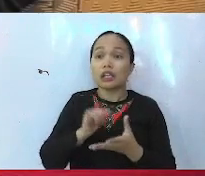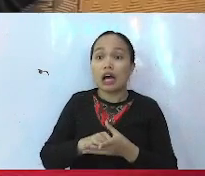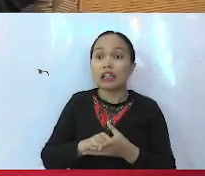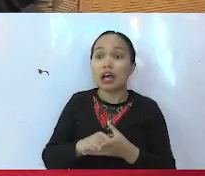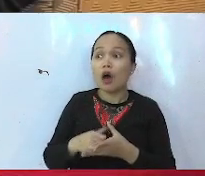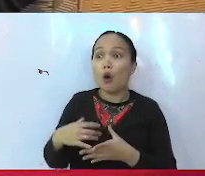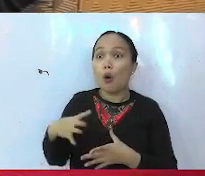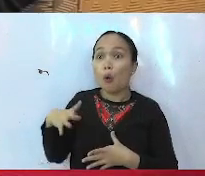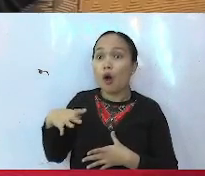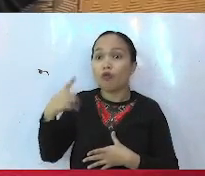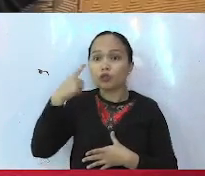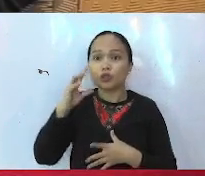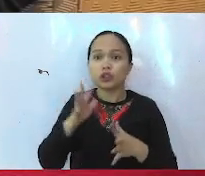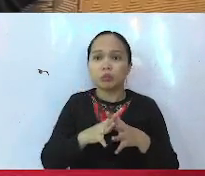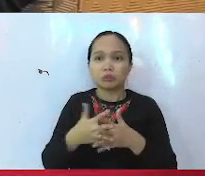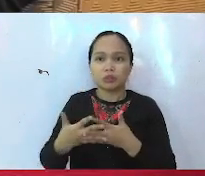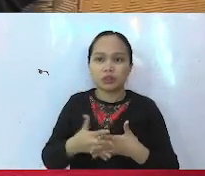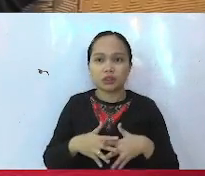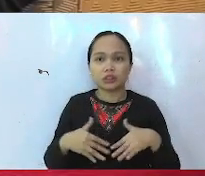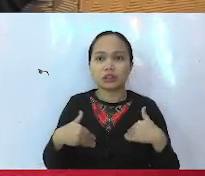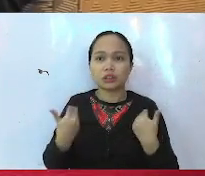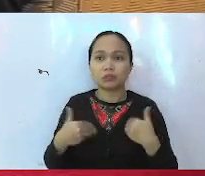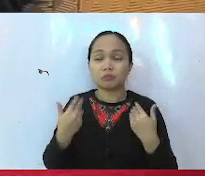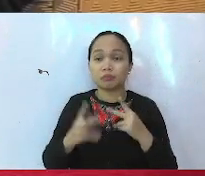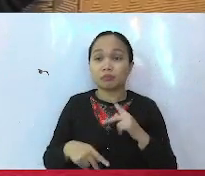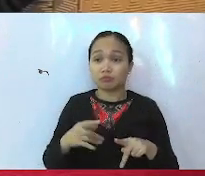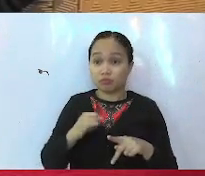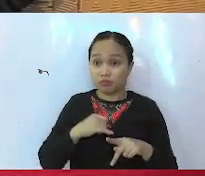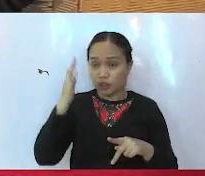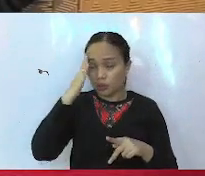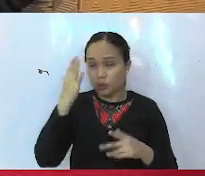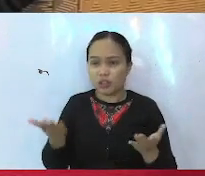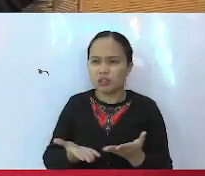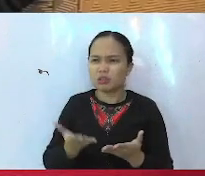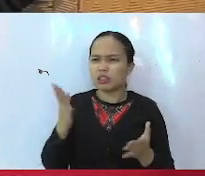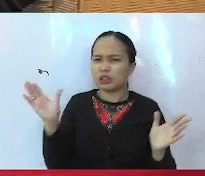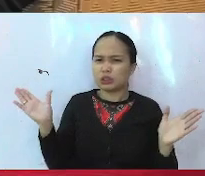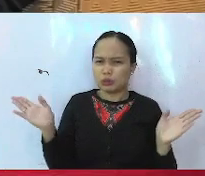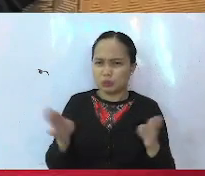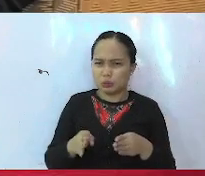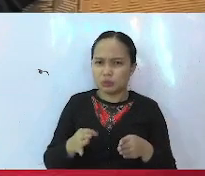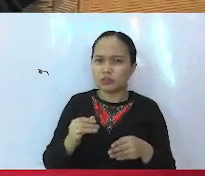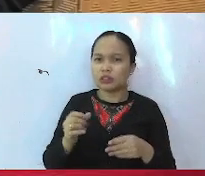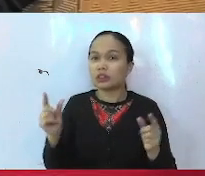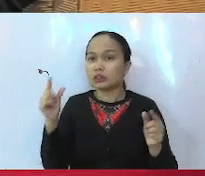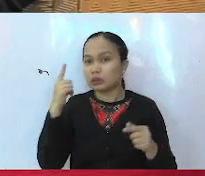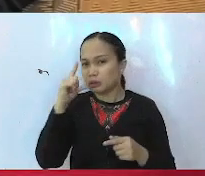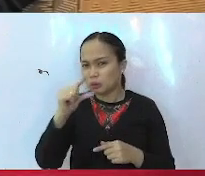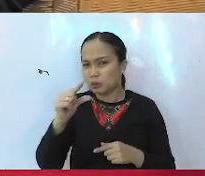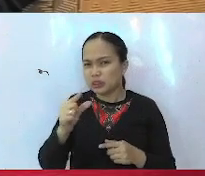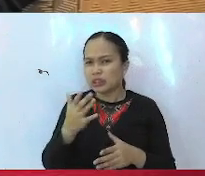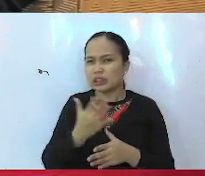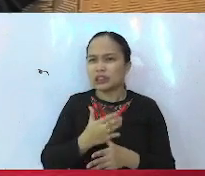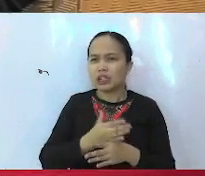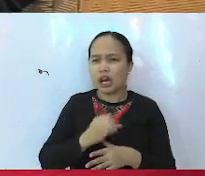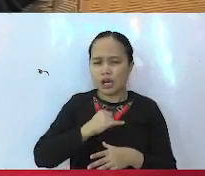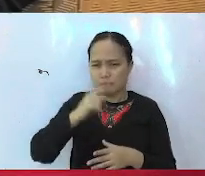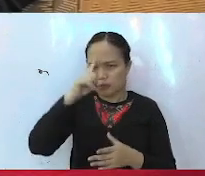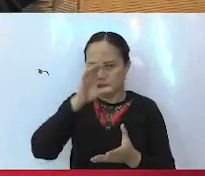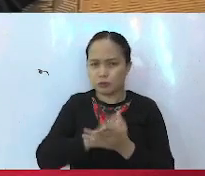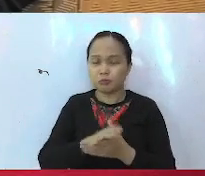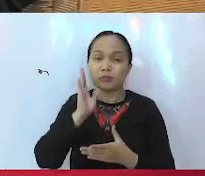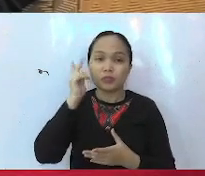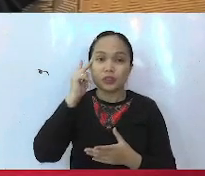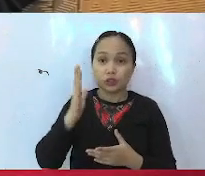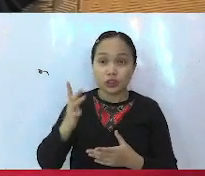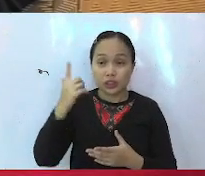Yeah. I know Amen. Here there's less distractions. I believe in your father, by the way. I believe in Pastor Gil Lorena,